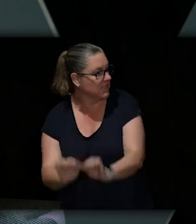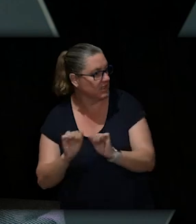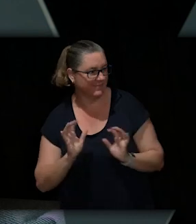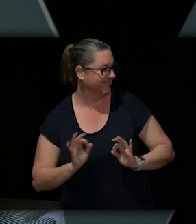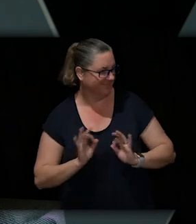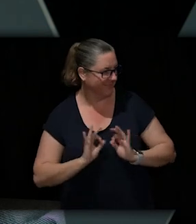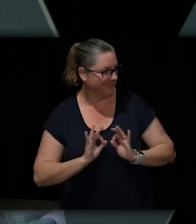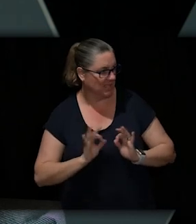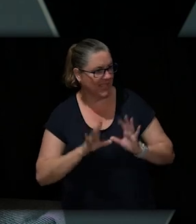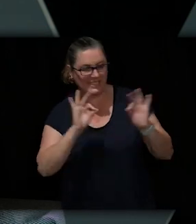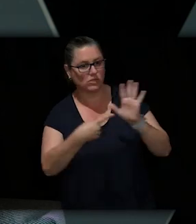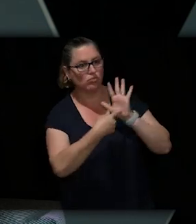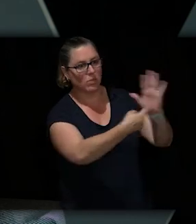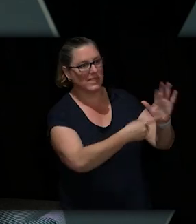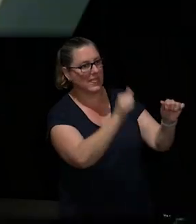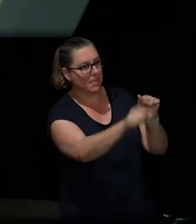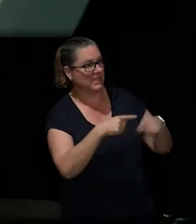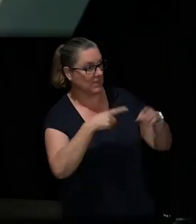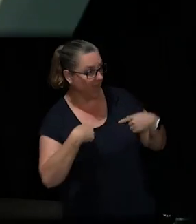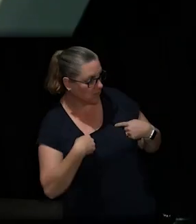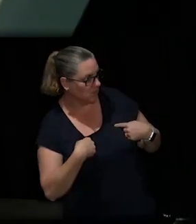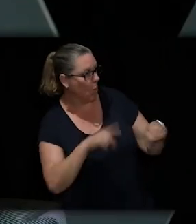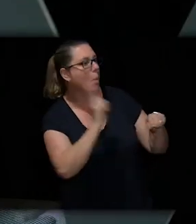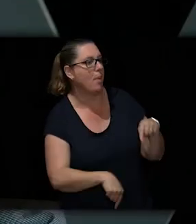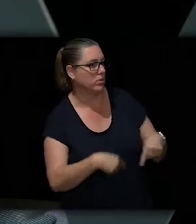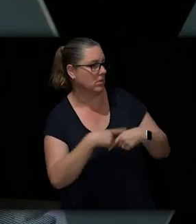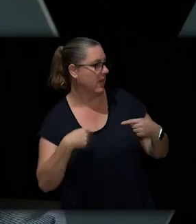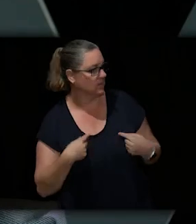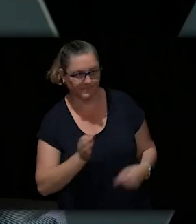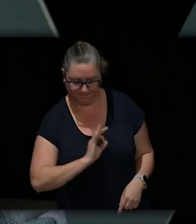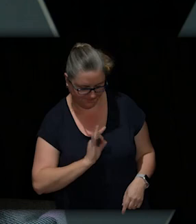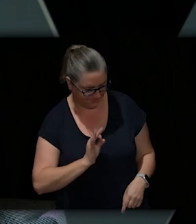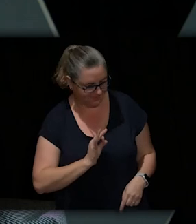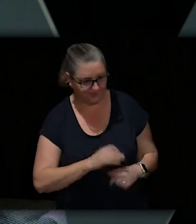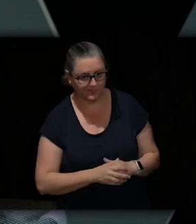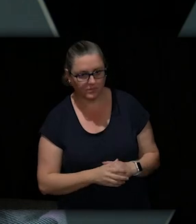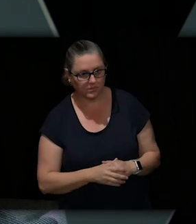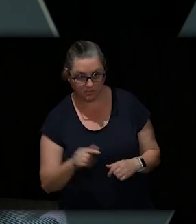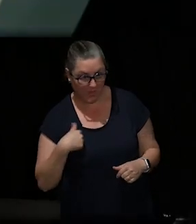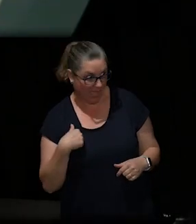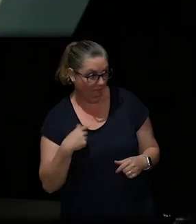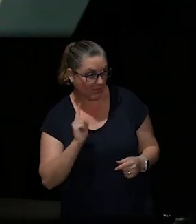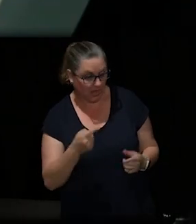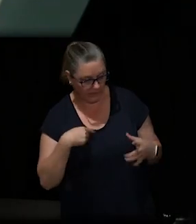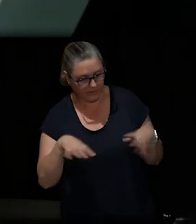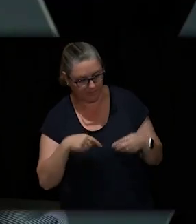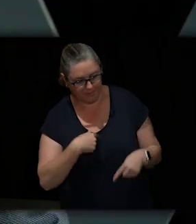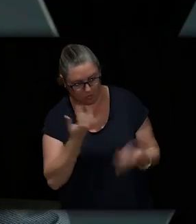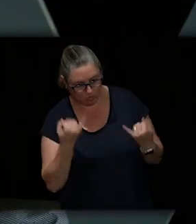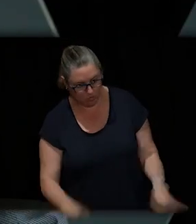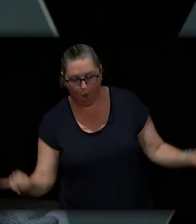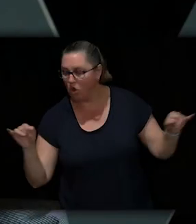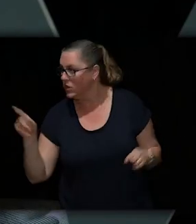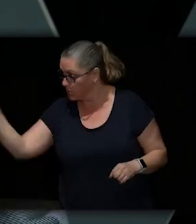represent the best of us or the majority of us. But I do take, you know, I just totally missed it. It was... Did everyone? It